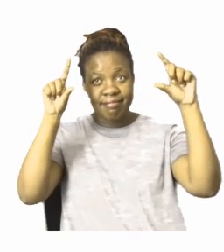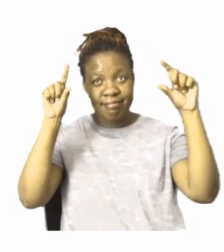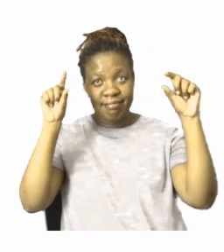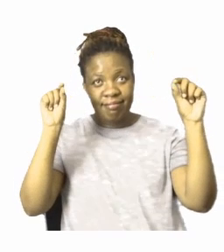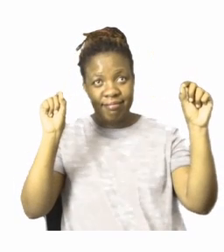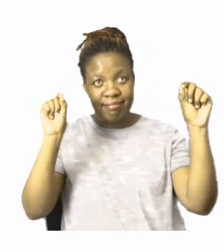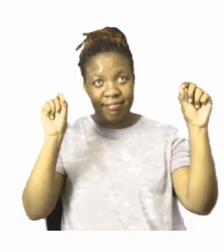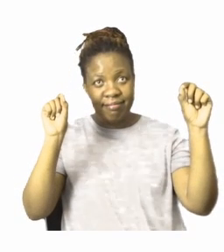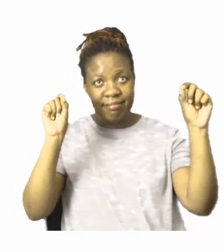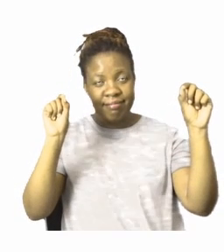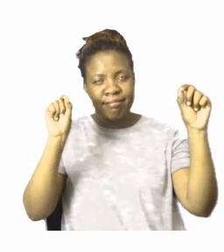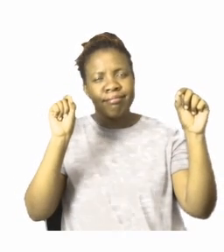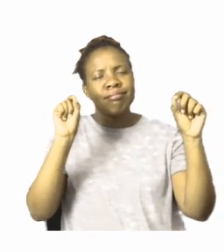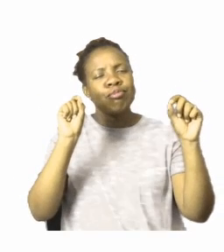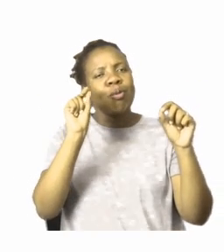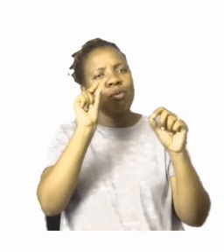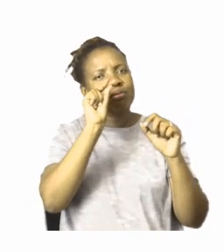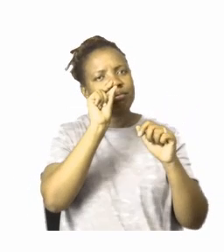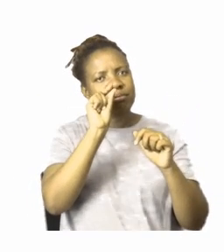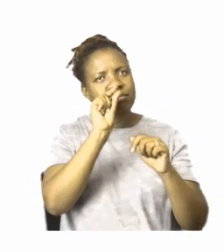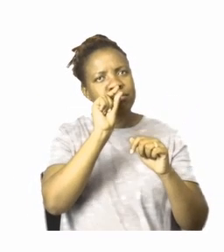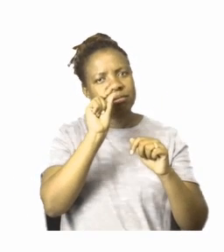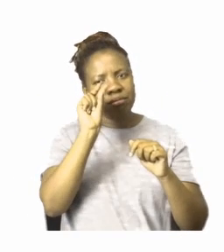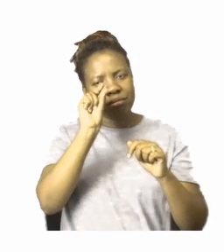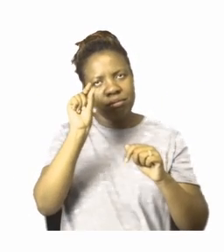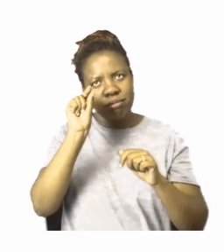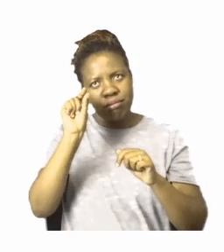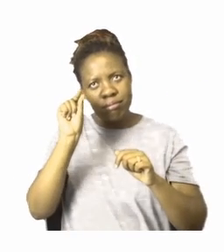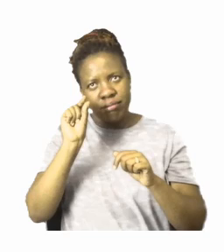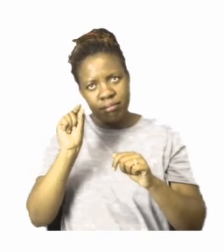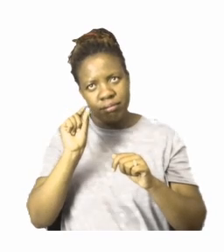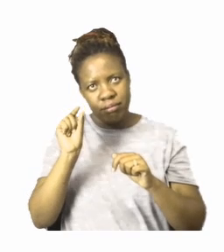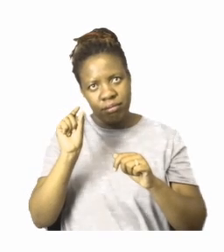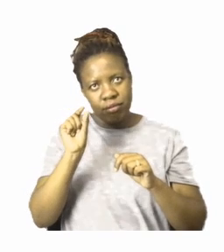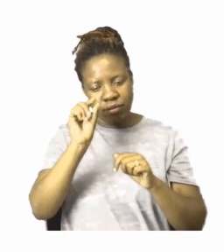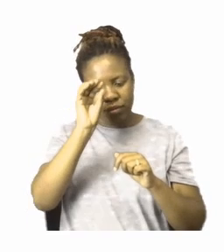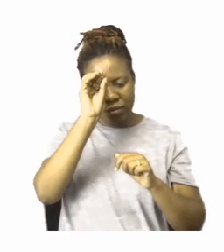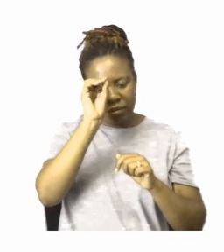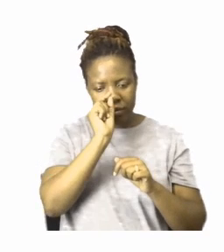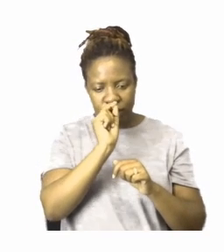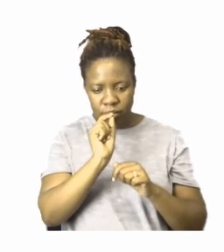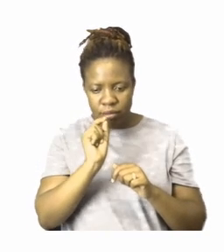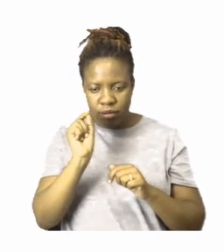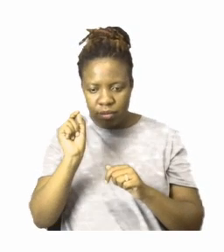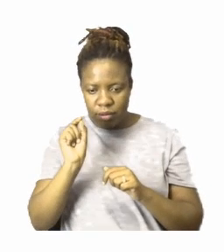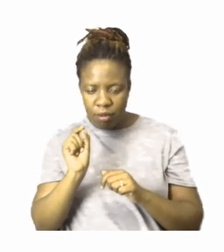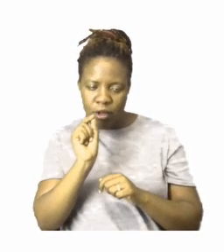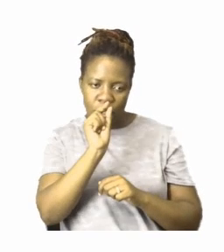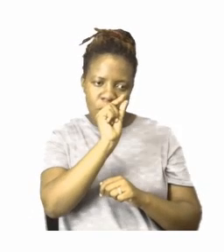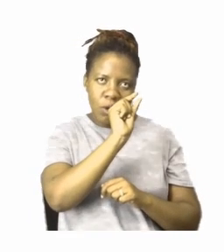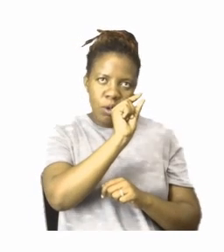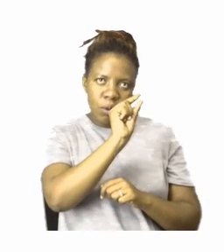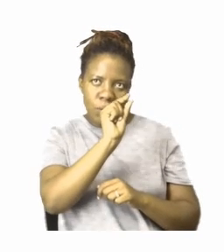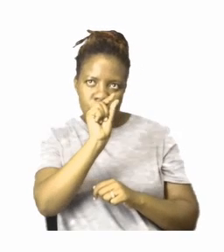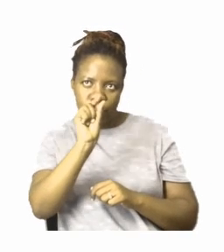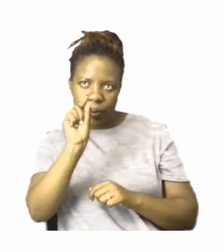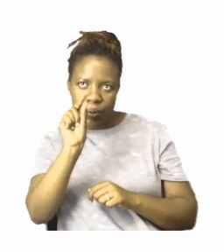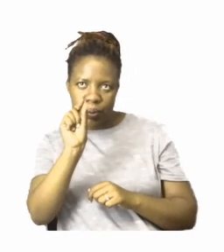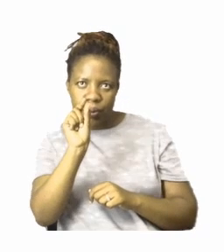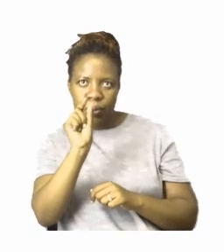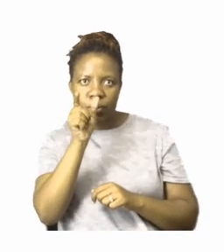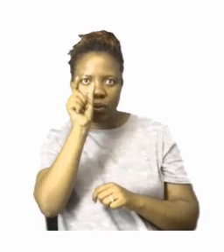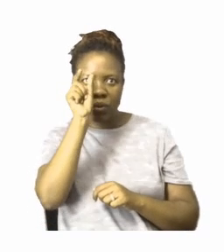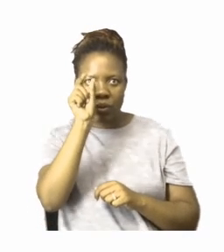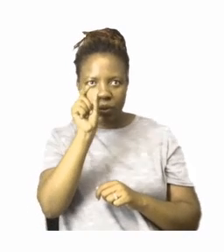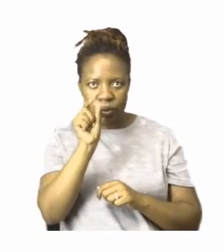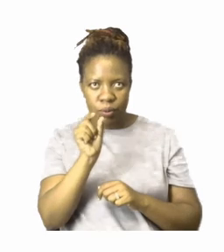have all the words that you need. And then you have the crossword, and you will also see in